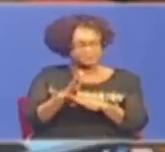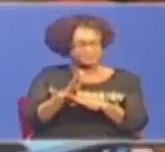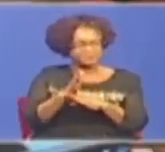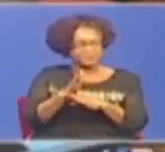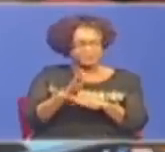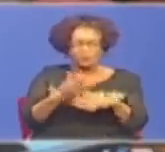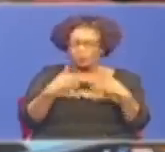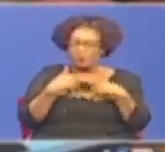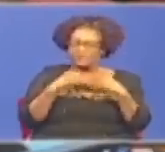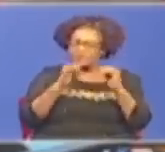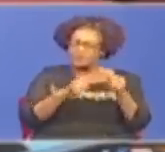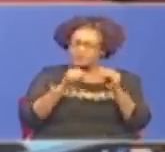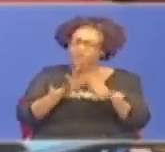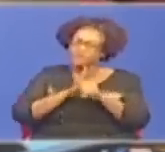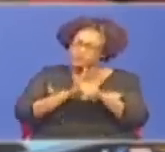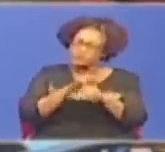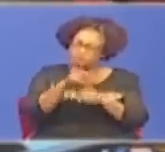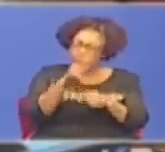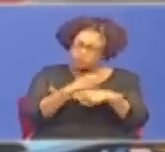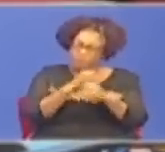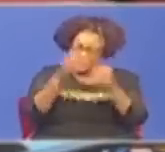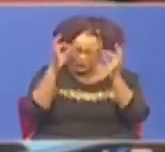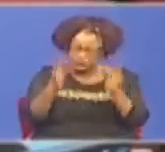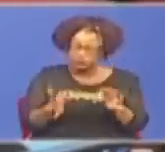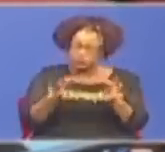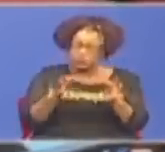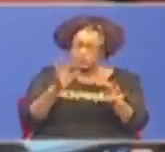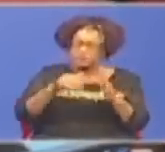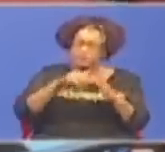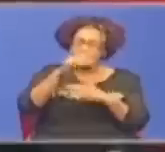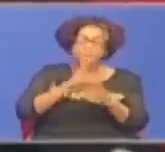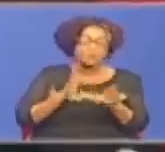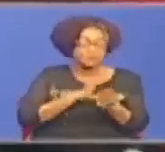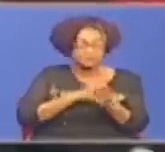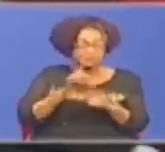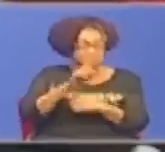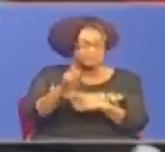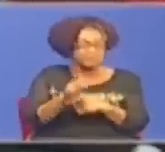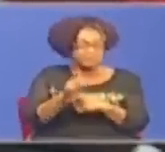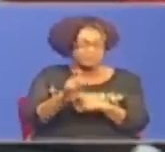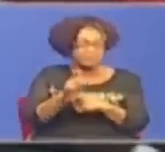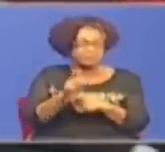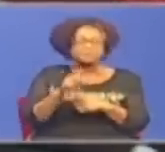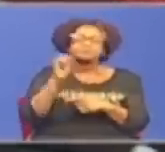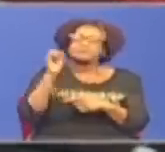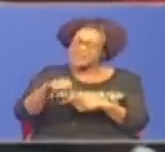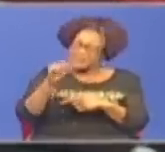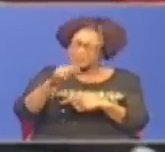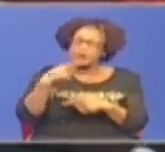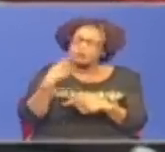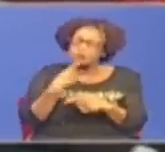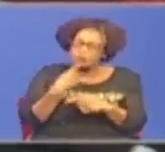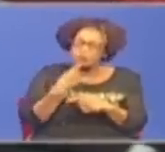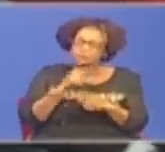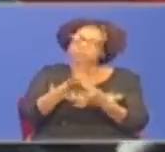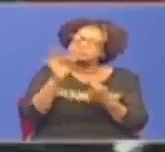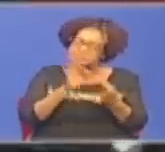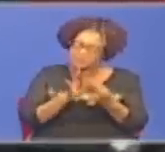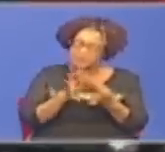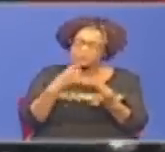who were forcing you to make some of these decisions outside the board sanctions? As I said earlier, there was some. Which peers, and be specific, which